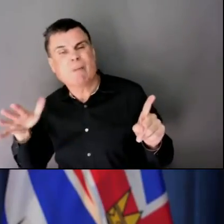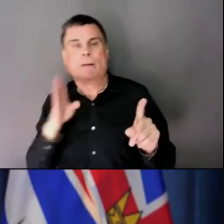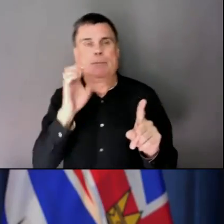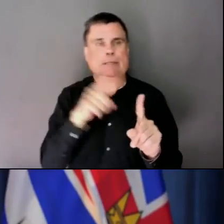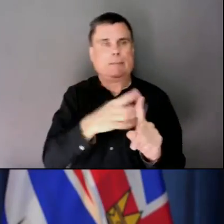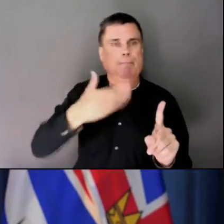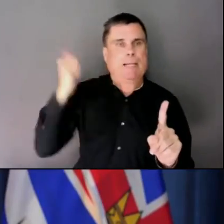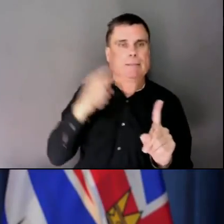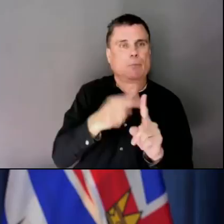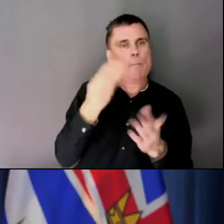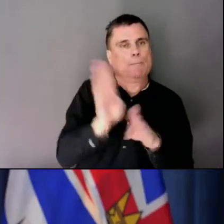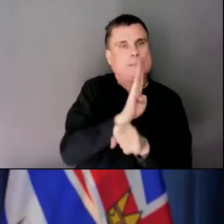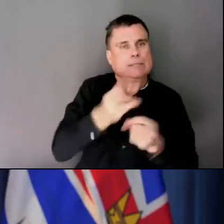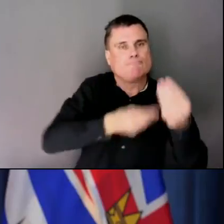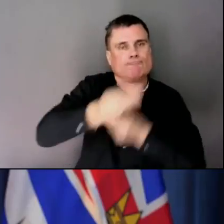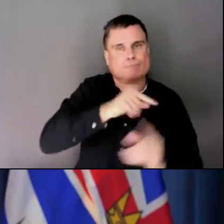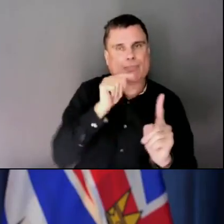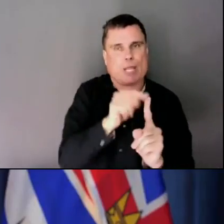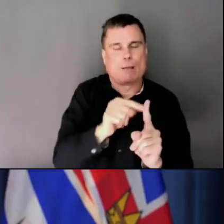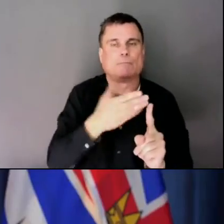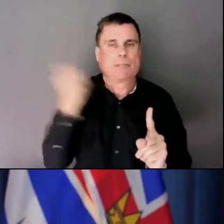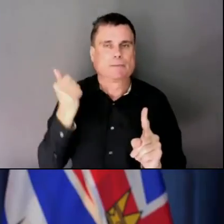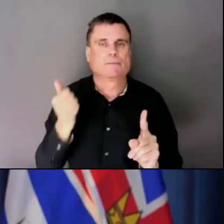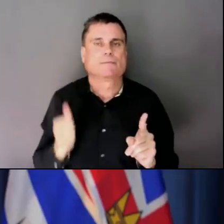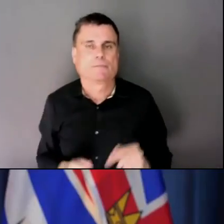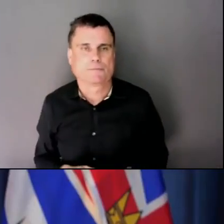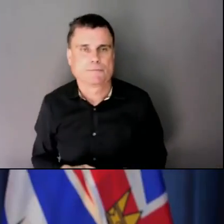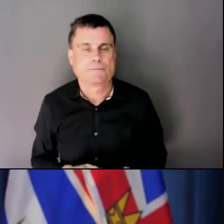Our next question is from Lisa Yuzda, News 1130.